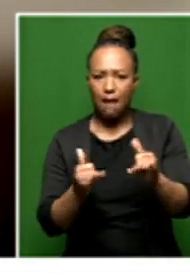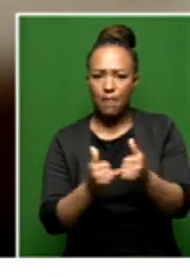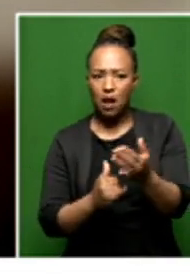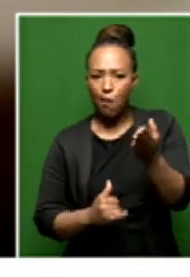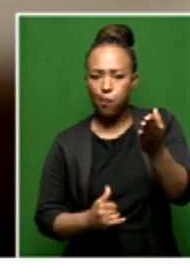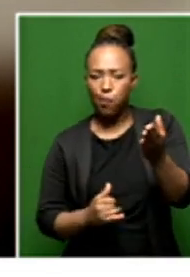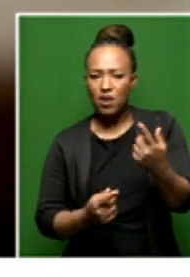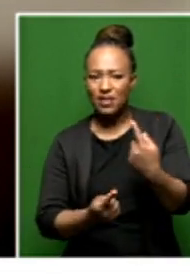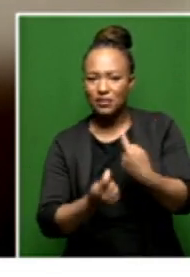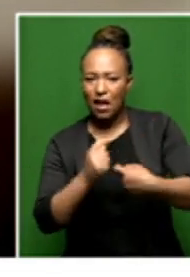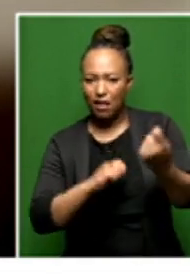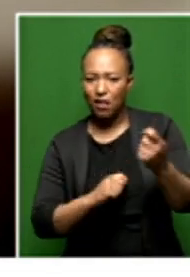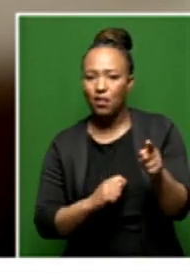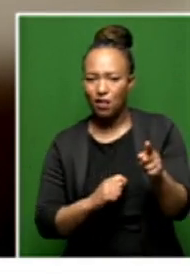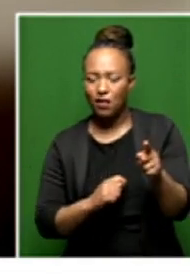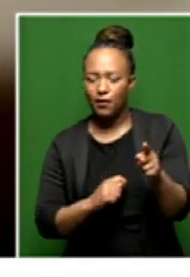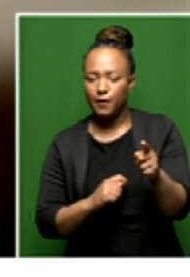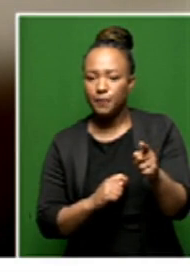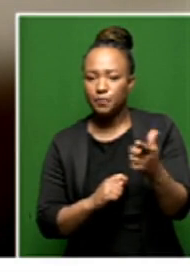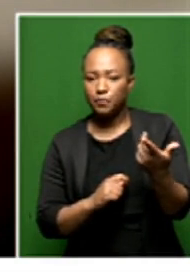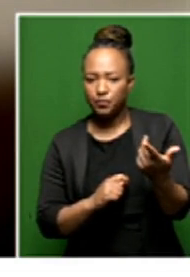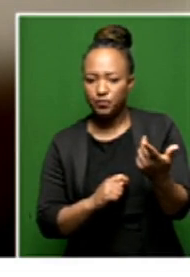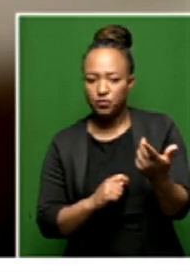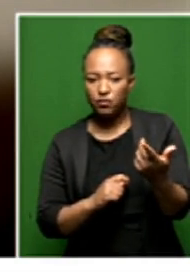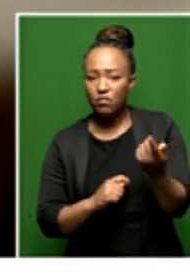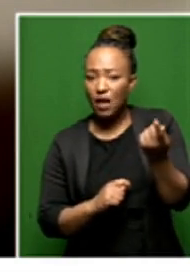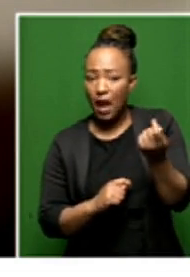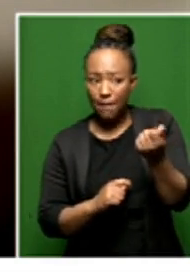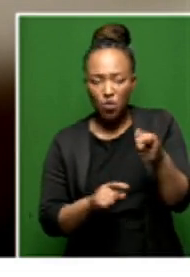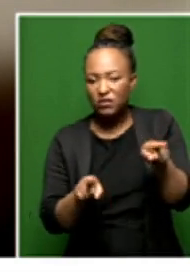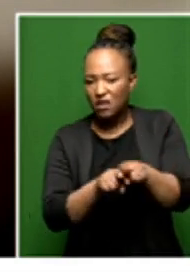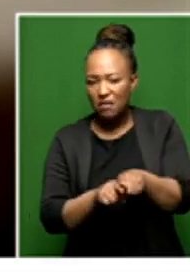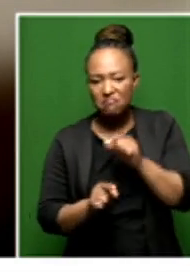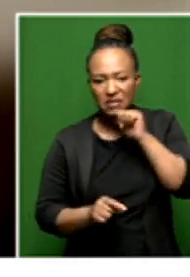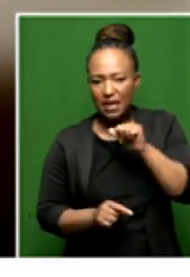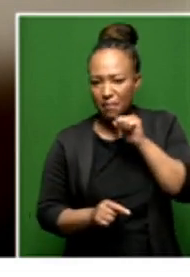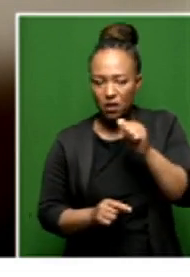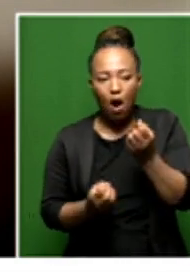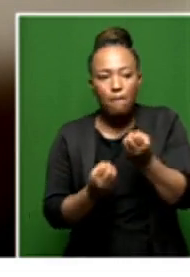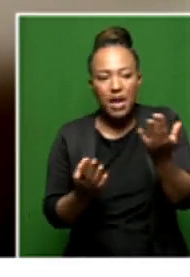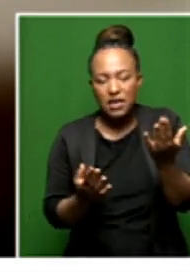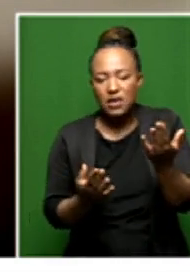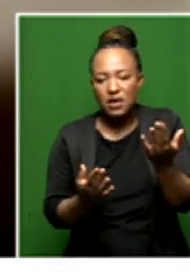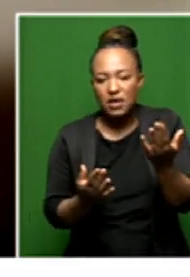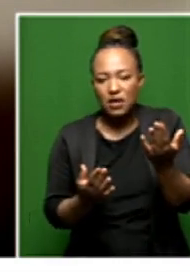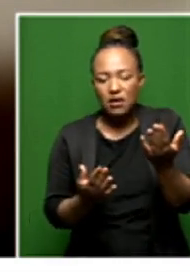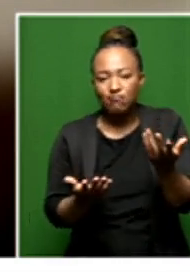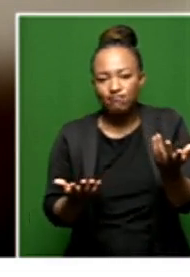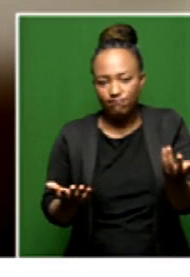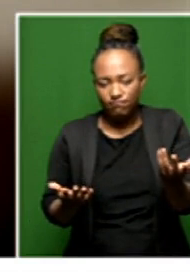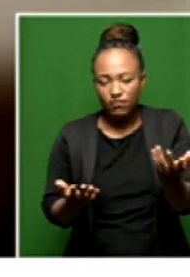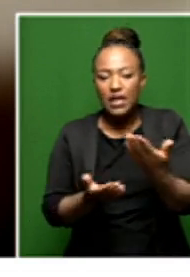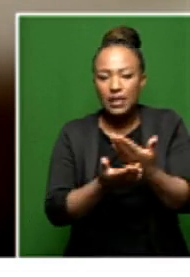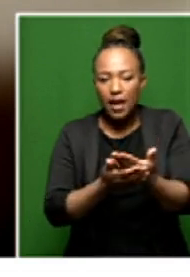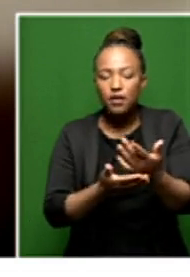they're selling and they're getting the same amount of money no matter how much antibiotics they sell, it would be a way to get